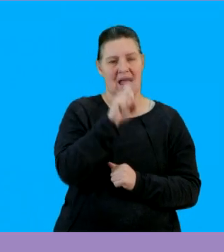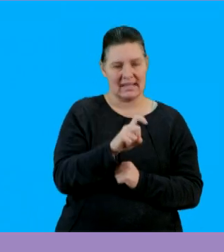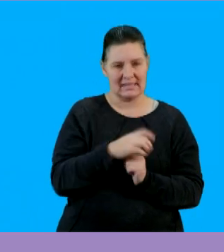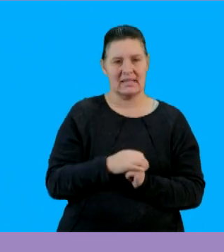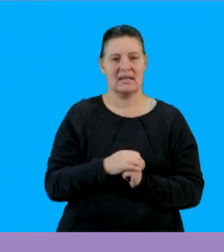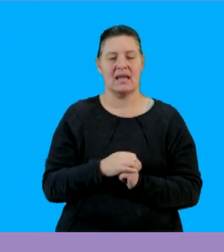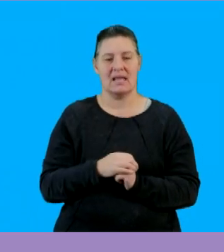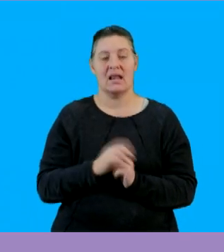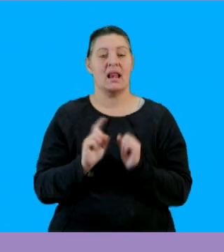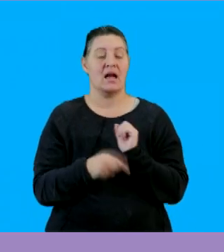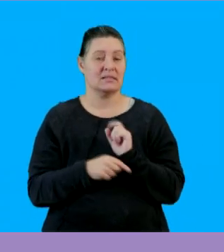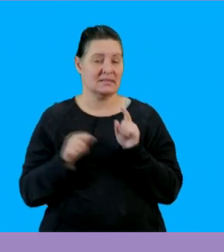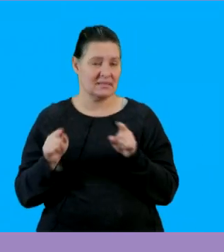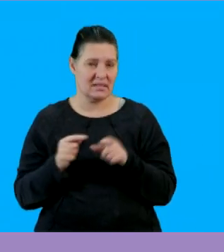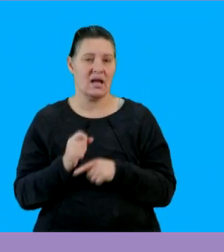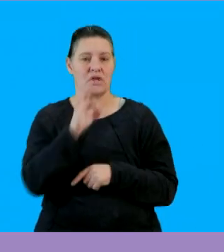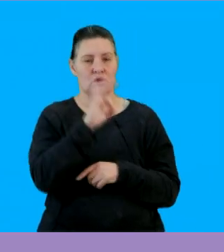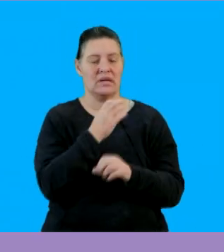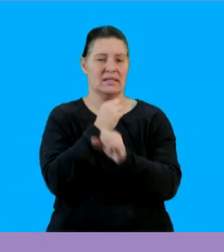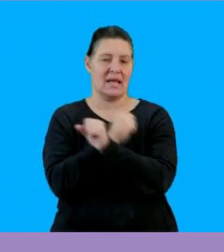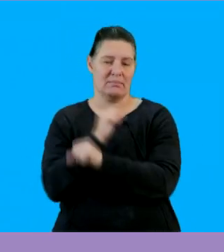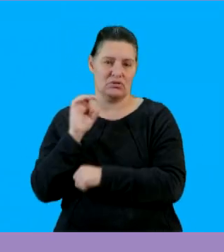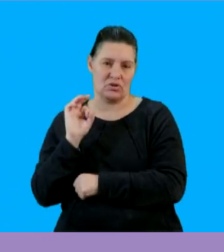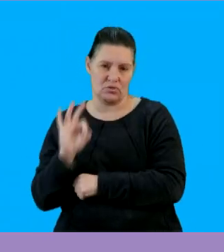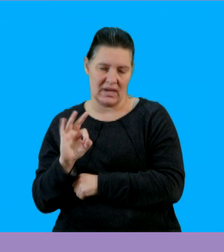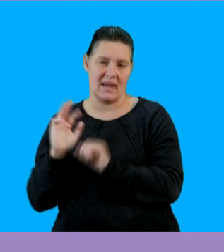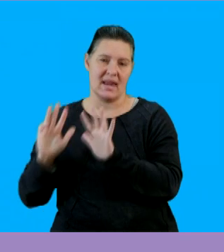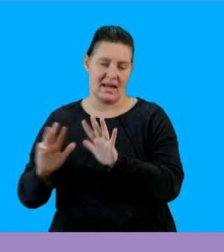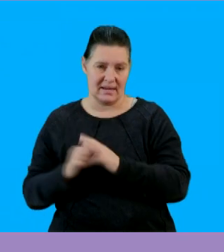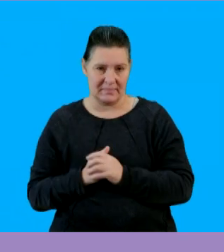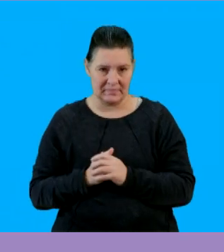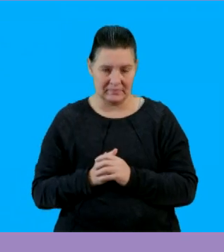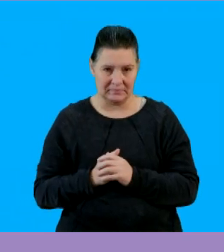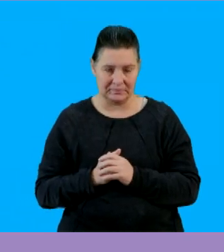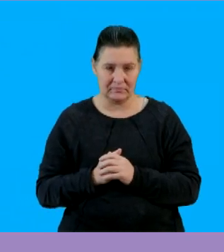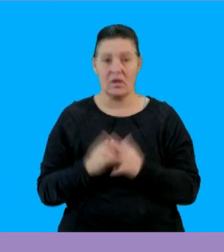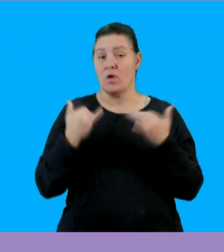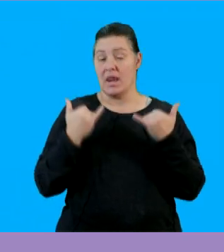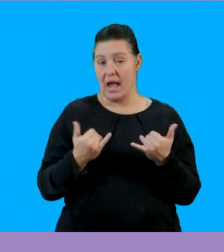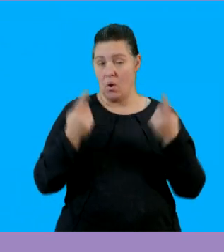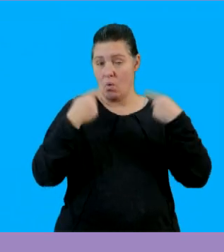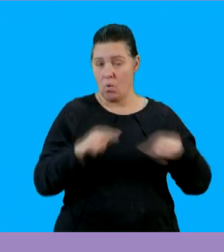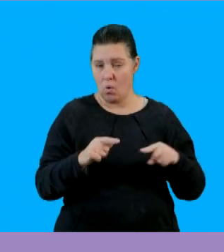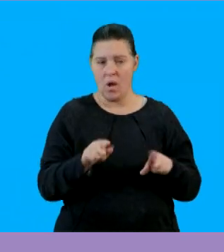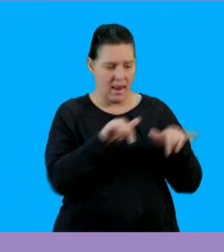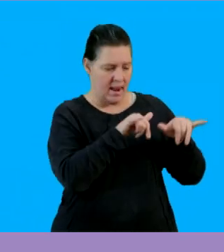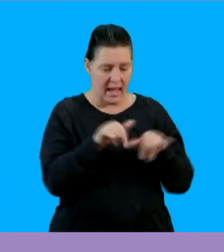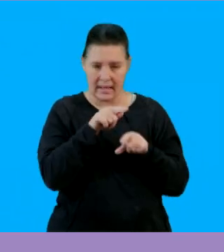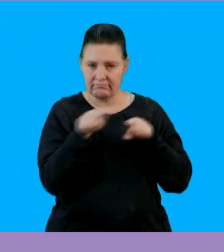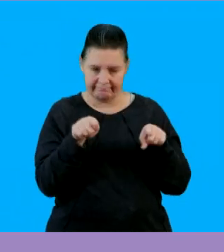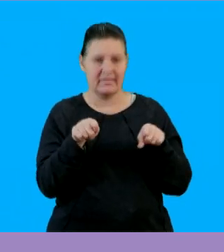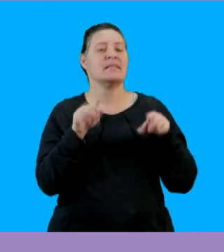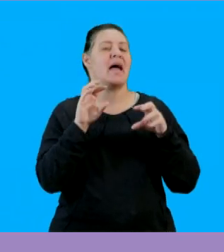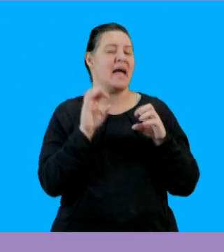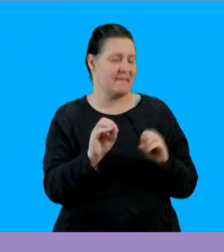is 3x. And then that is 3 multiplied by 3, that is 9. We are going to look for